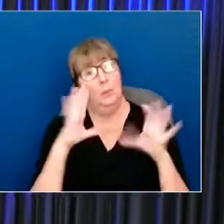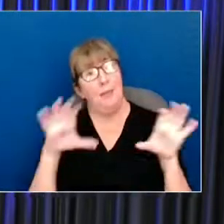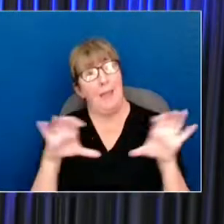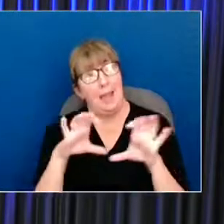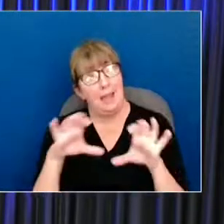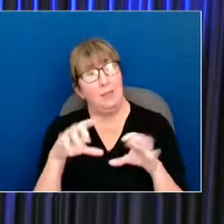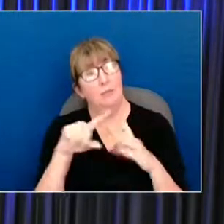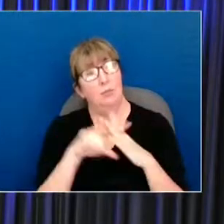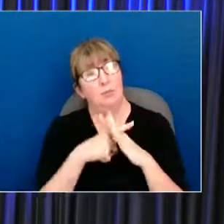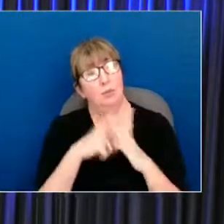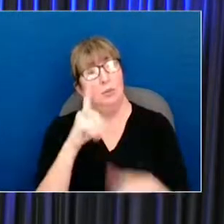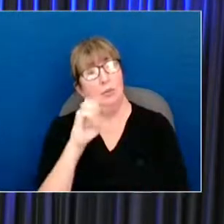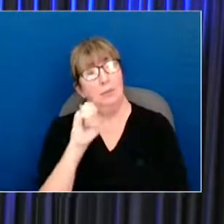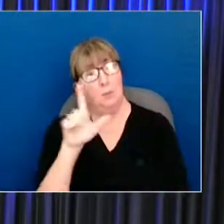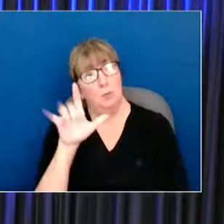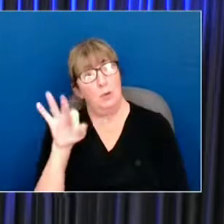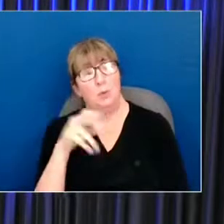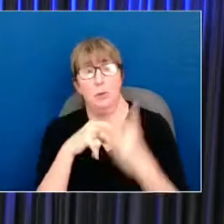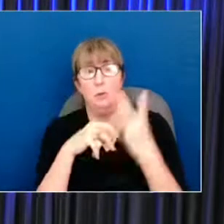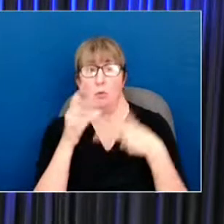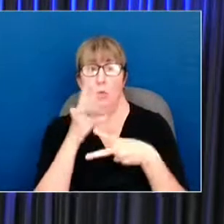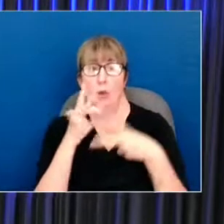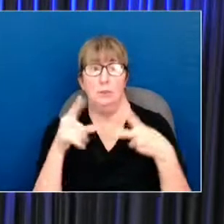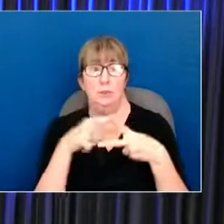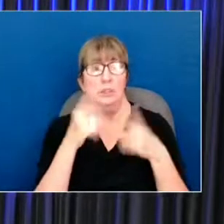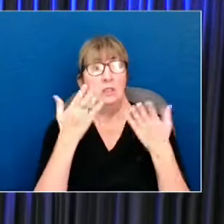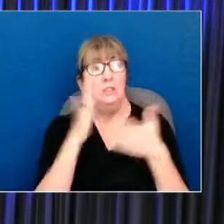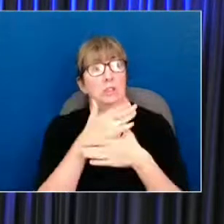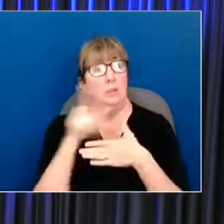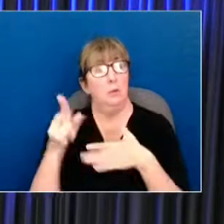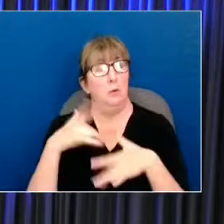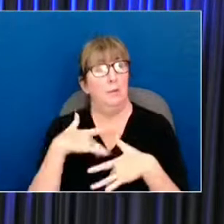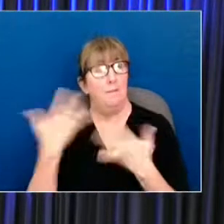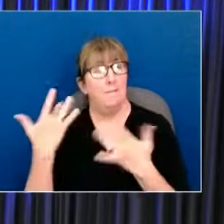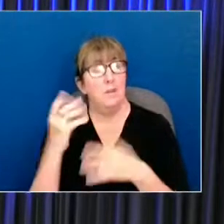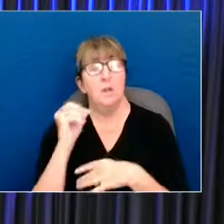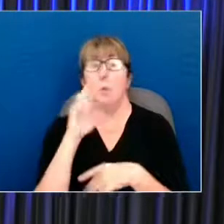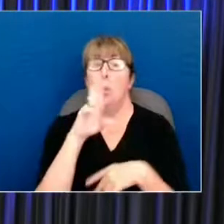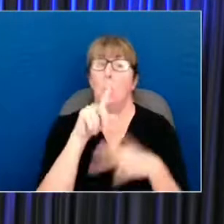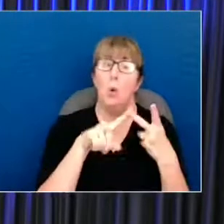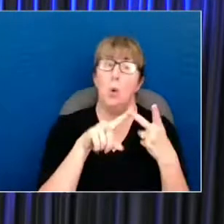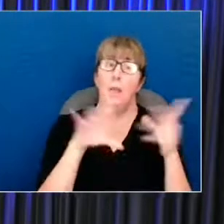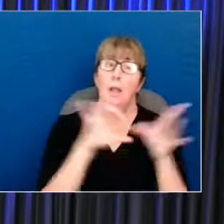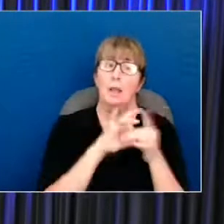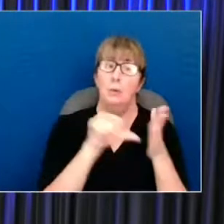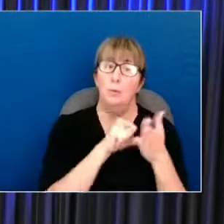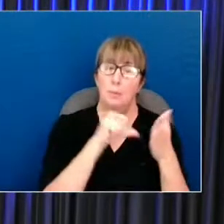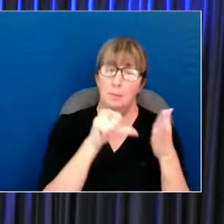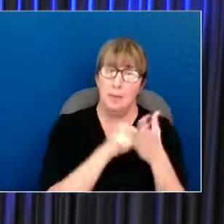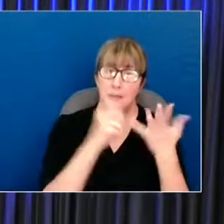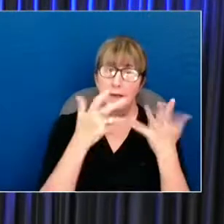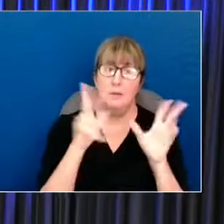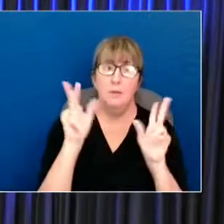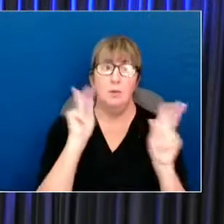So you have 2 options. Just share the link to the event or link to the page. Once people get to